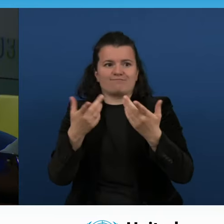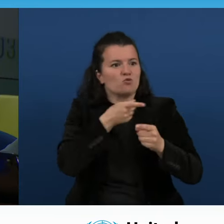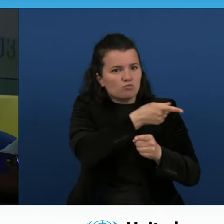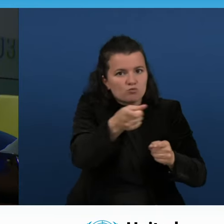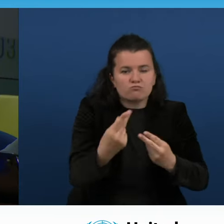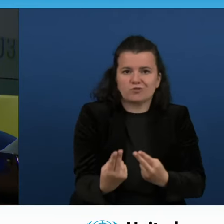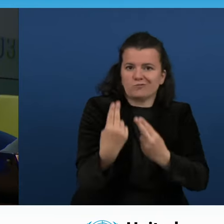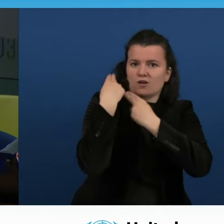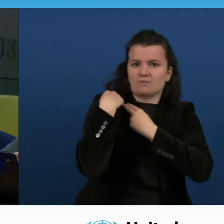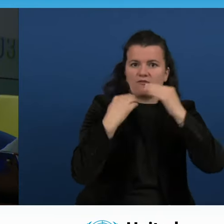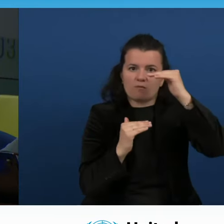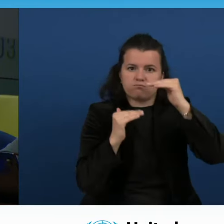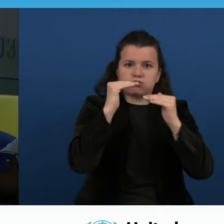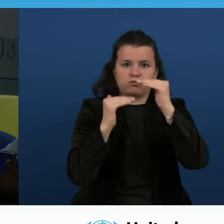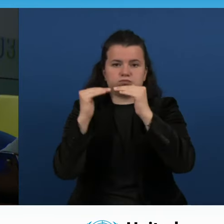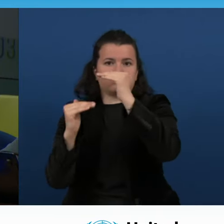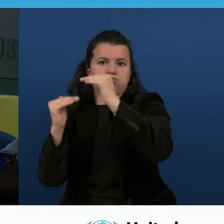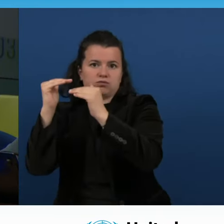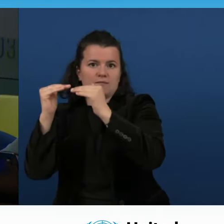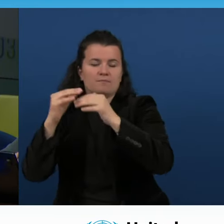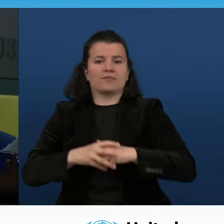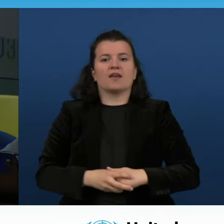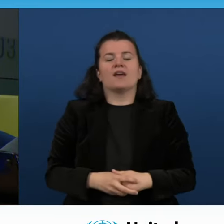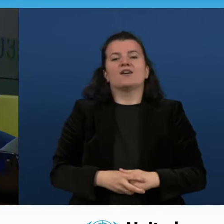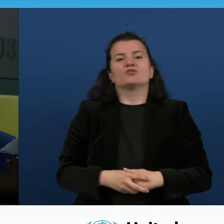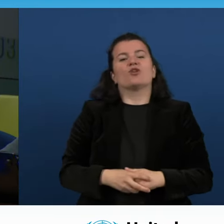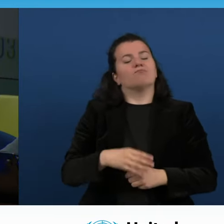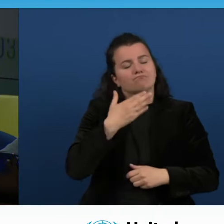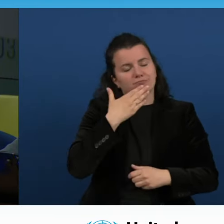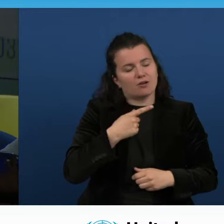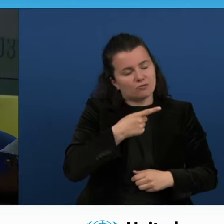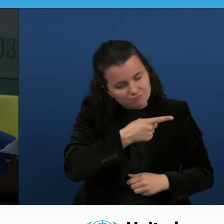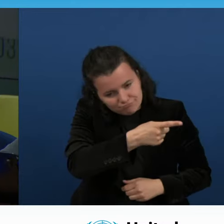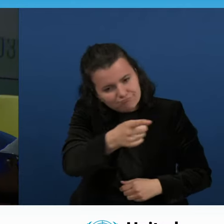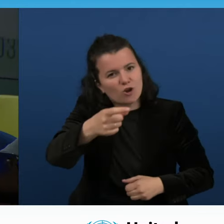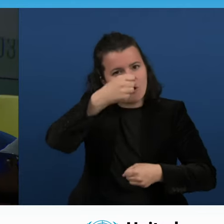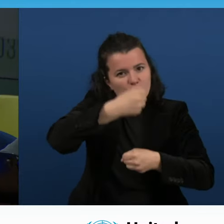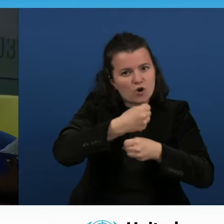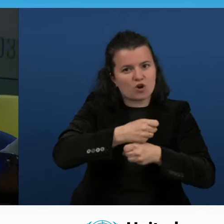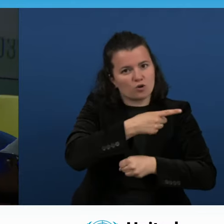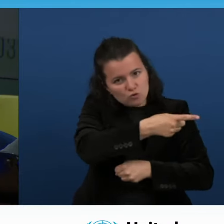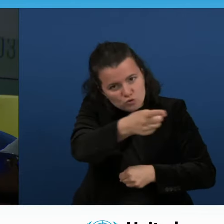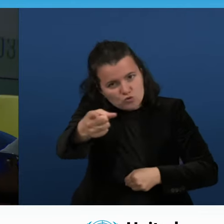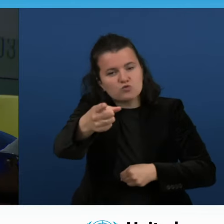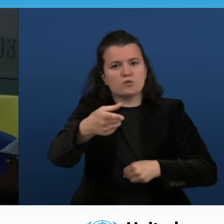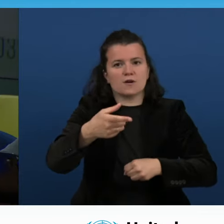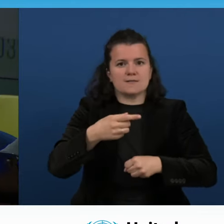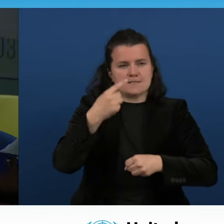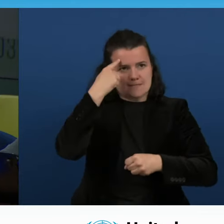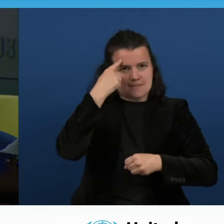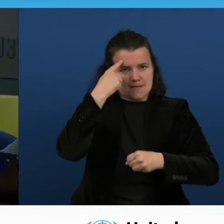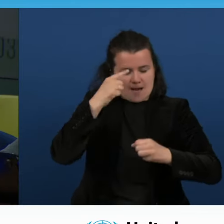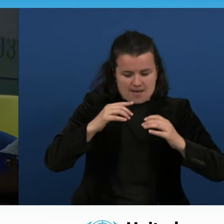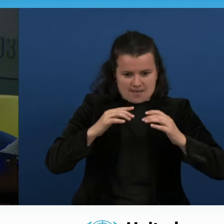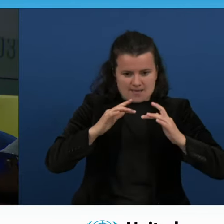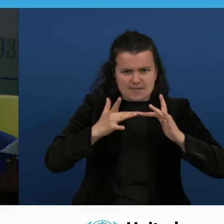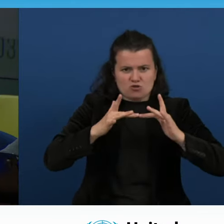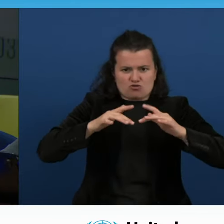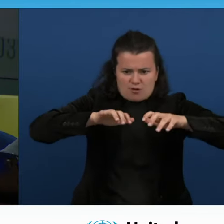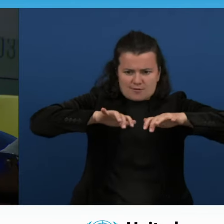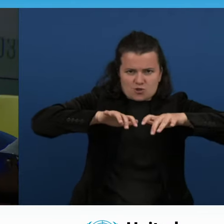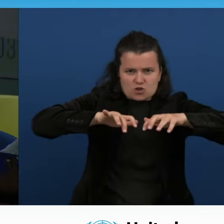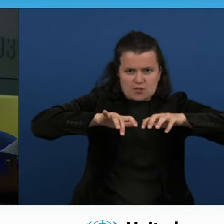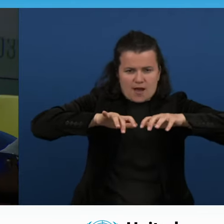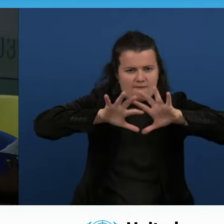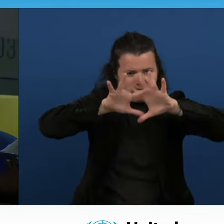testify to your ambition and your commitment to use the digital world to project your voices, to build